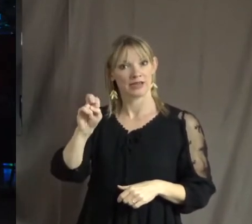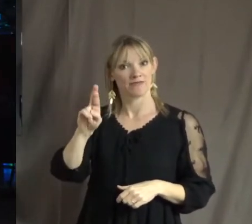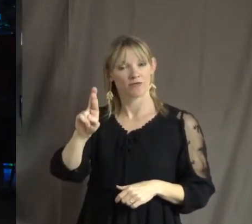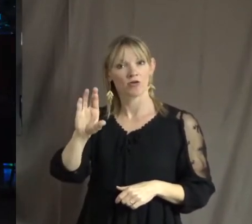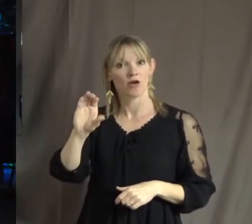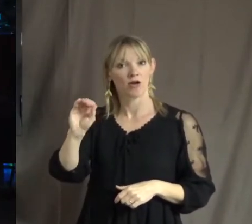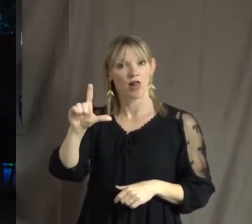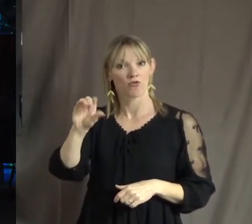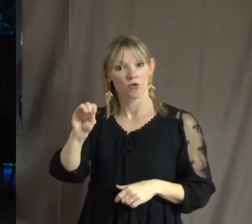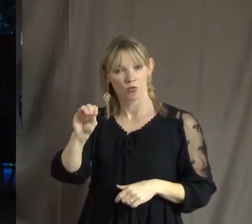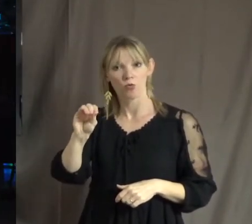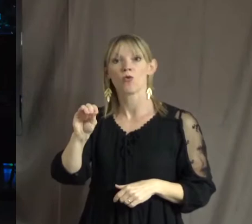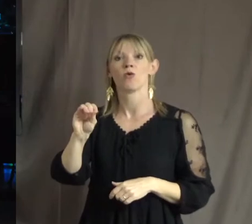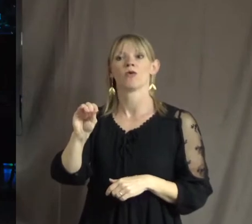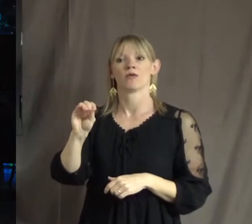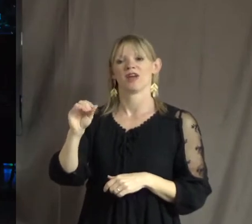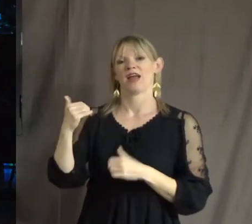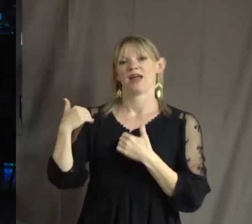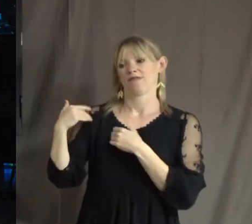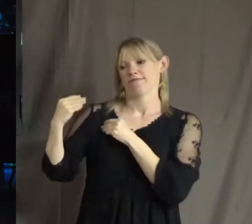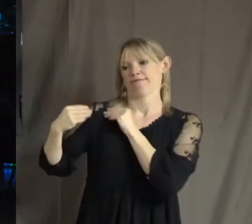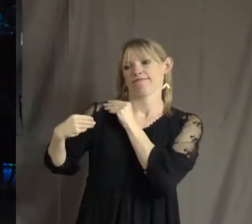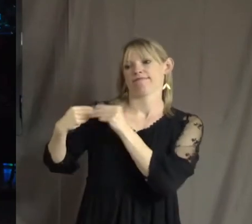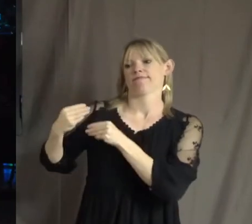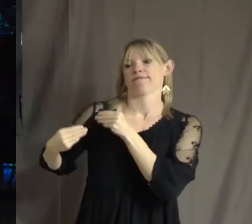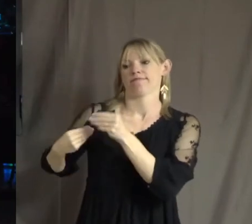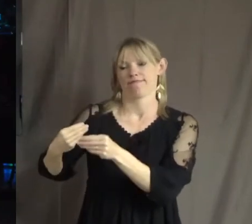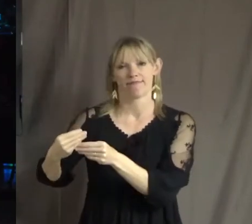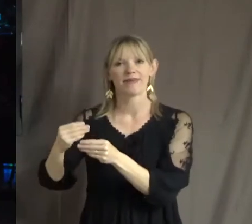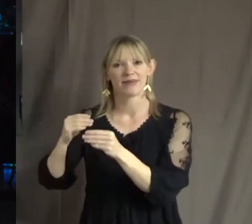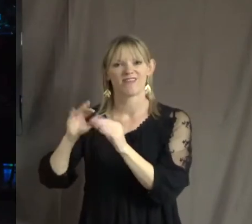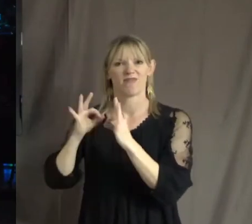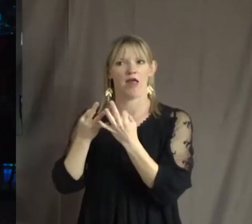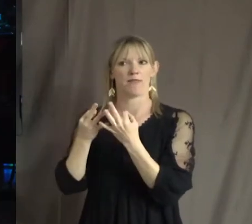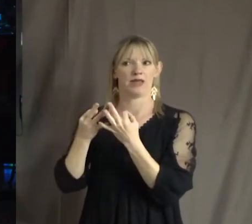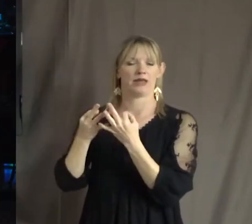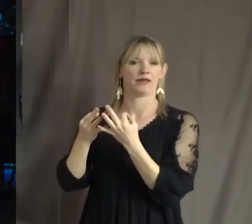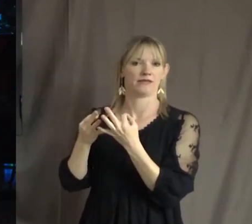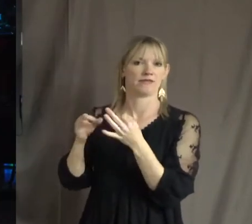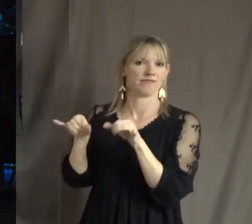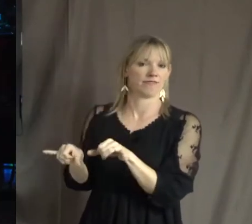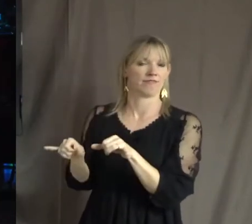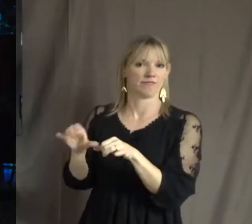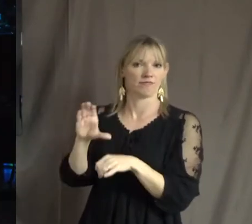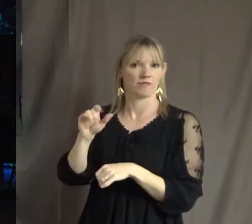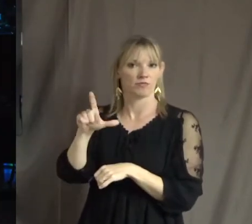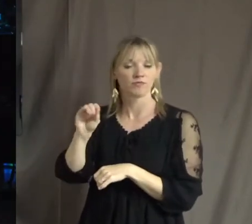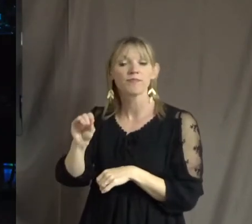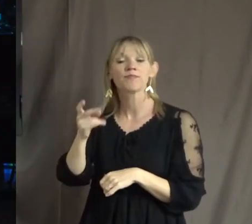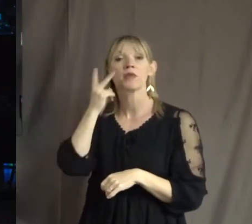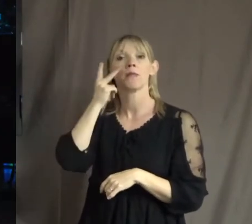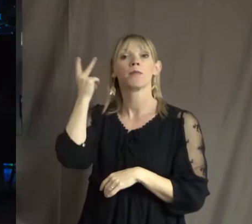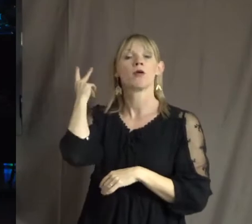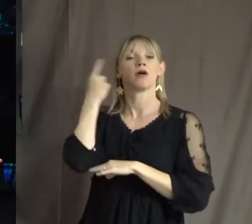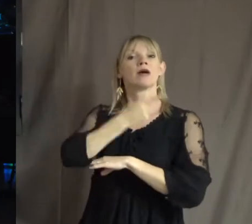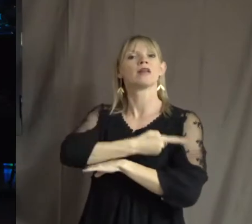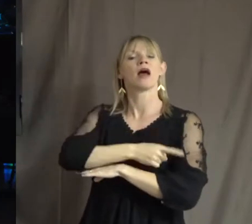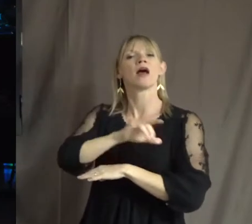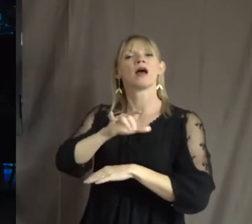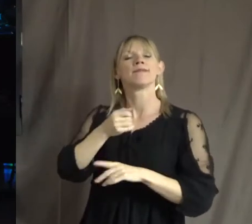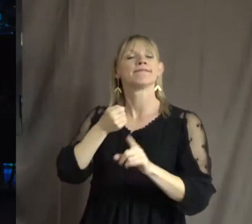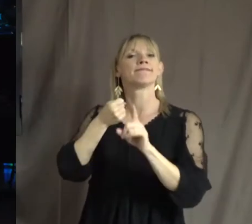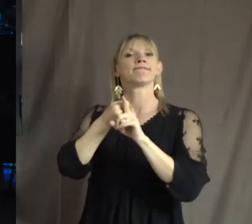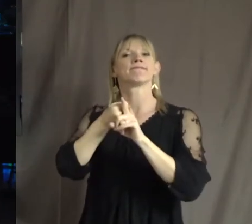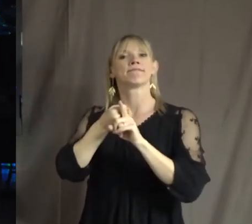a long line of ancestry in Colorado. So as a little kid, Memorial Day was a time, maybe some